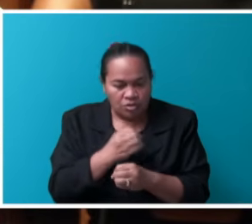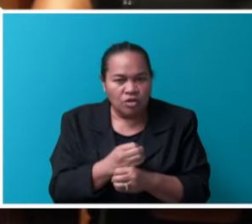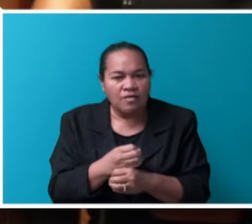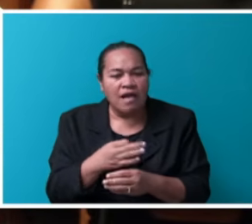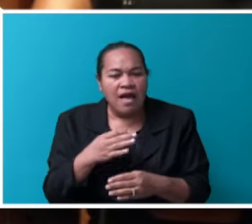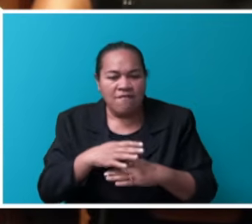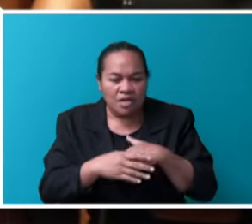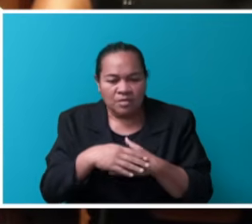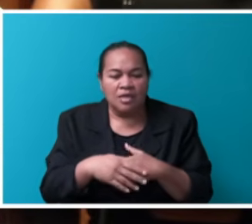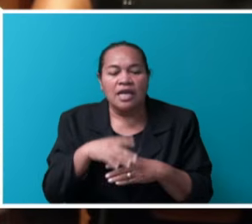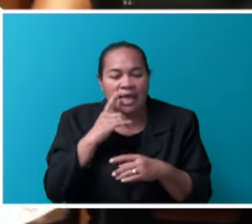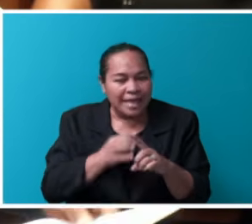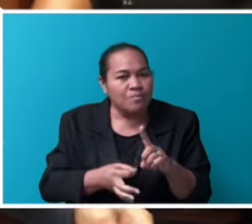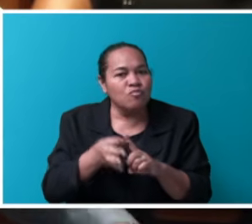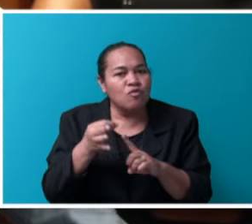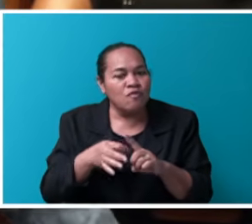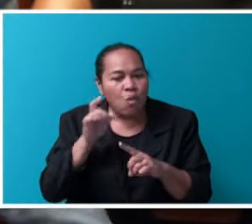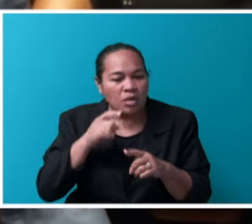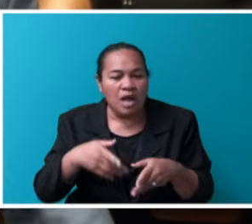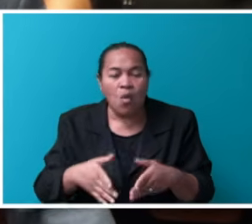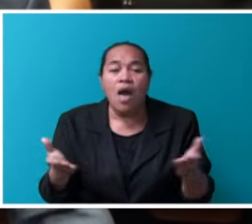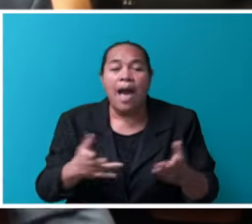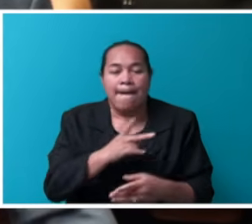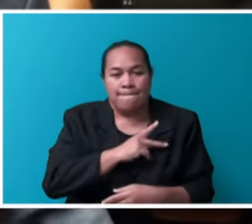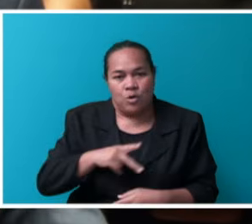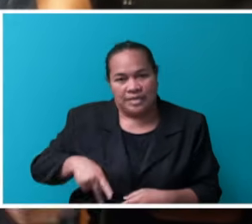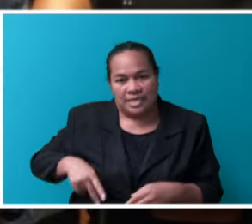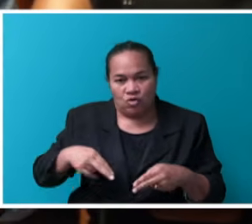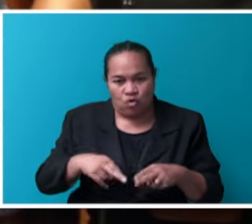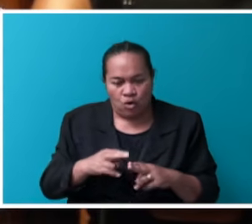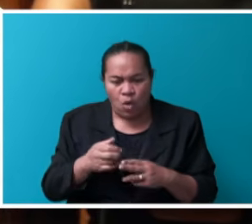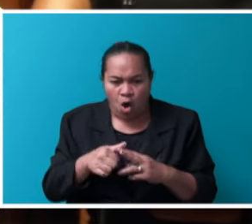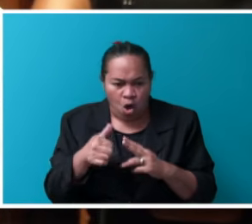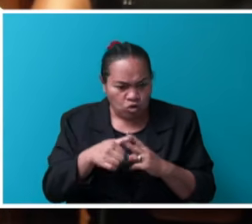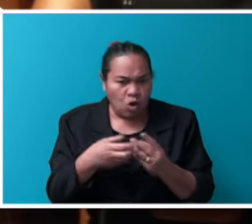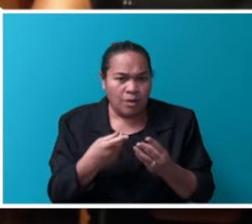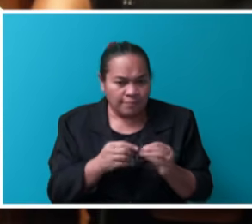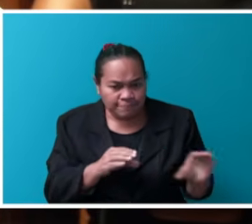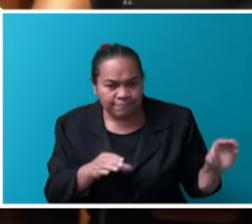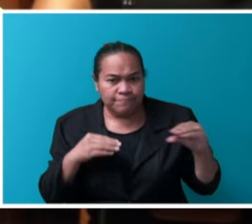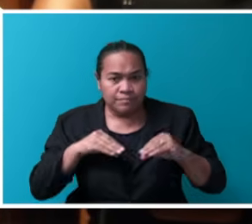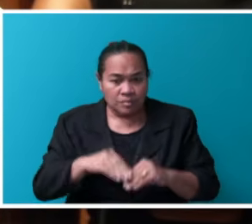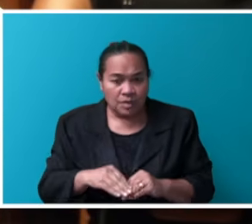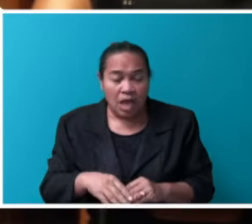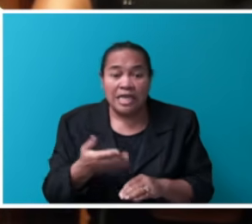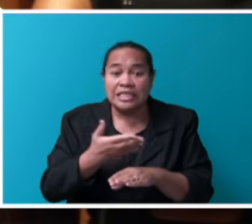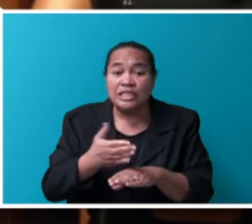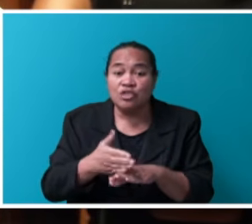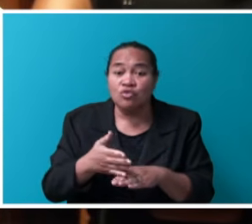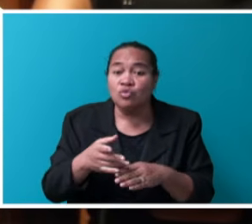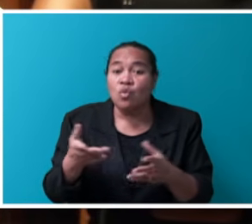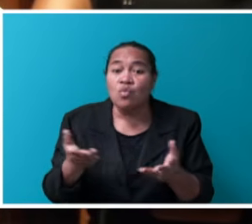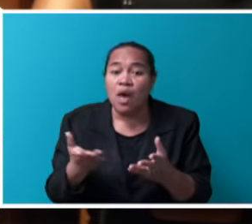water supply along Princess Road. We are also investing in the construction of a new 20 megaliter water treatment plant